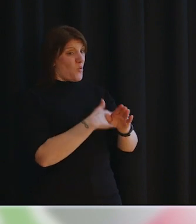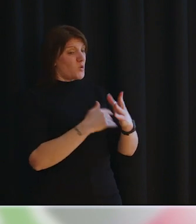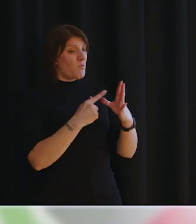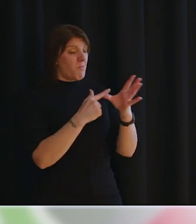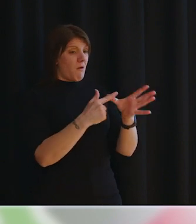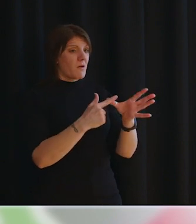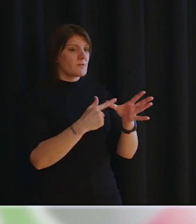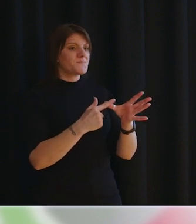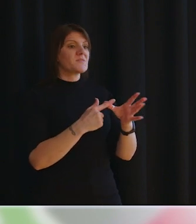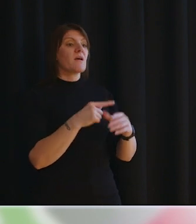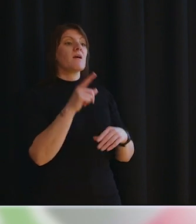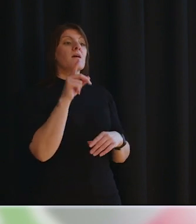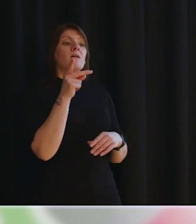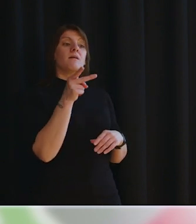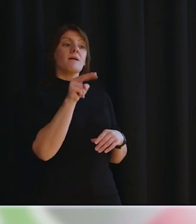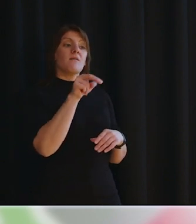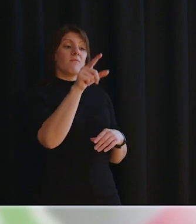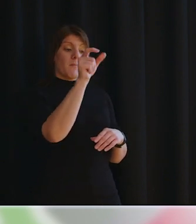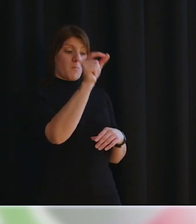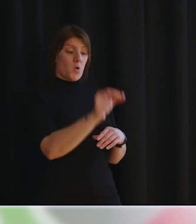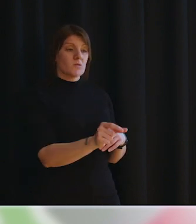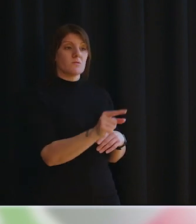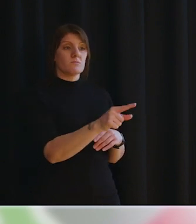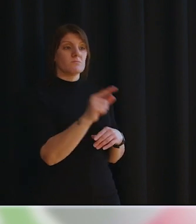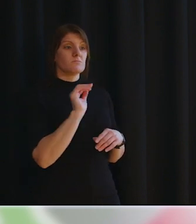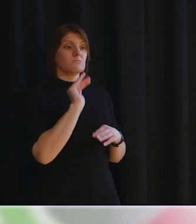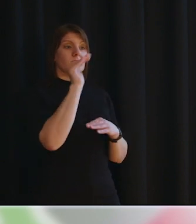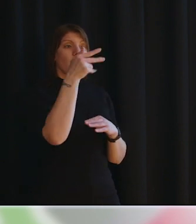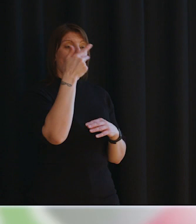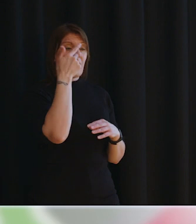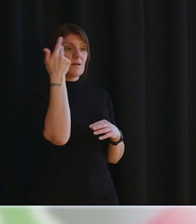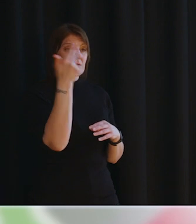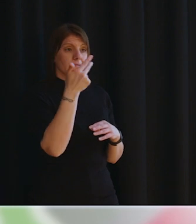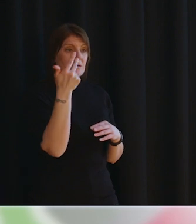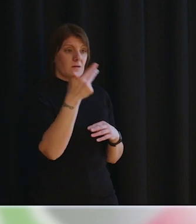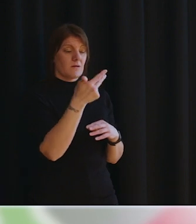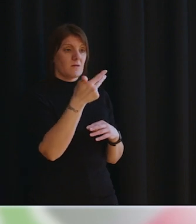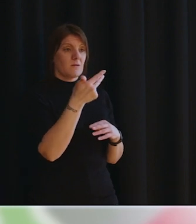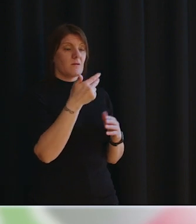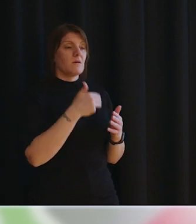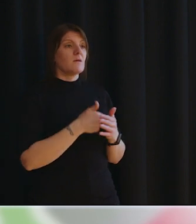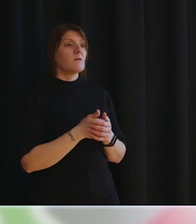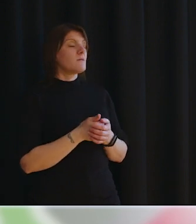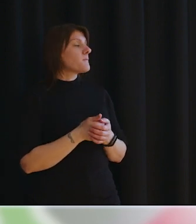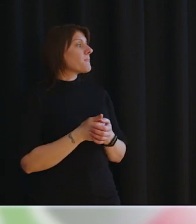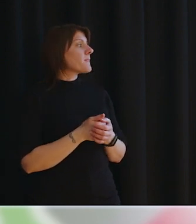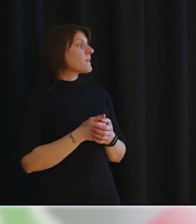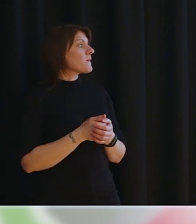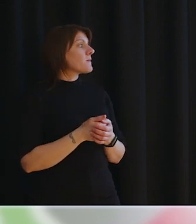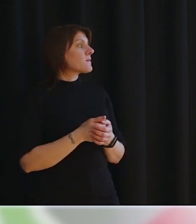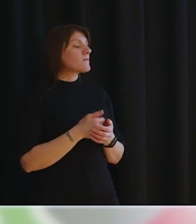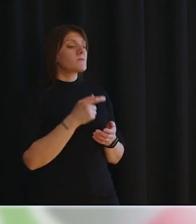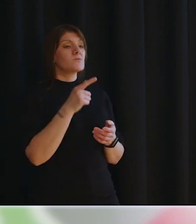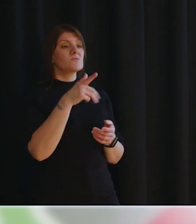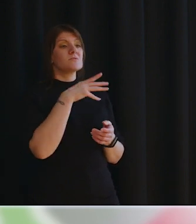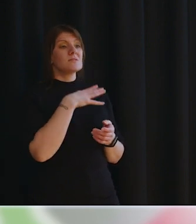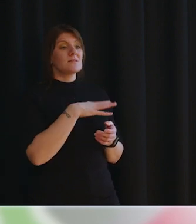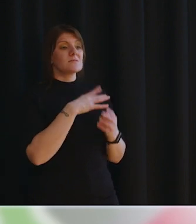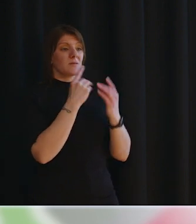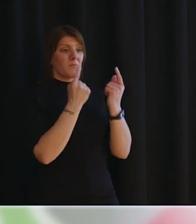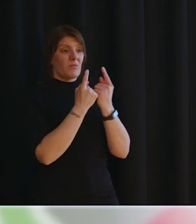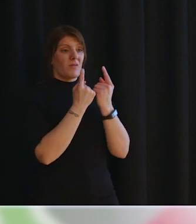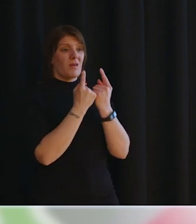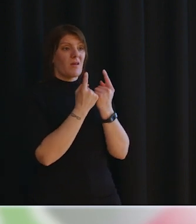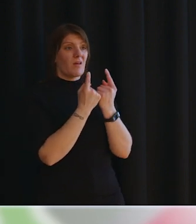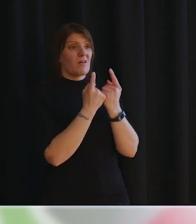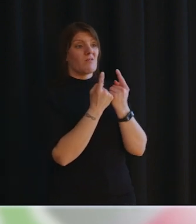person's over 18, evidence of the additional time they may require for an exam, for example.